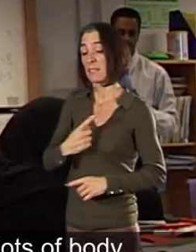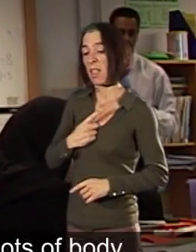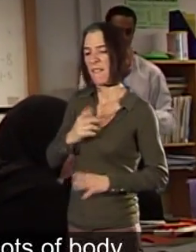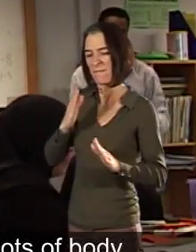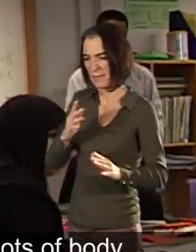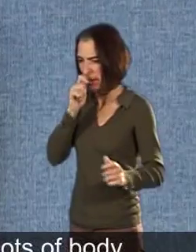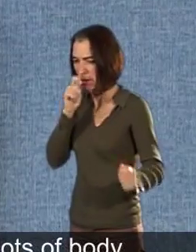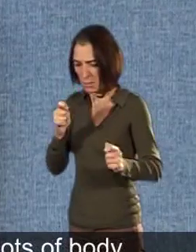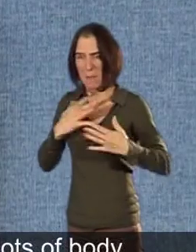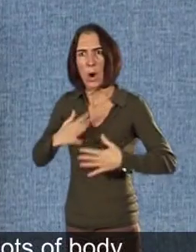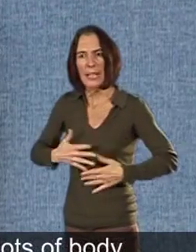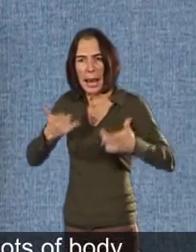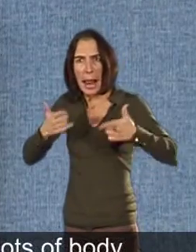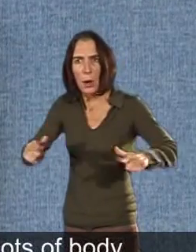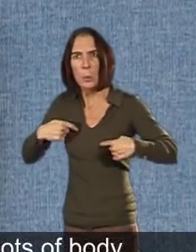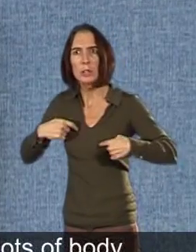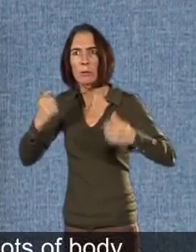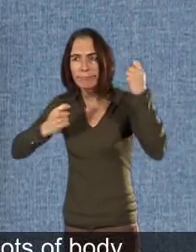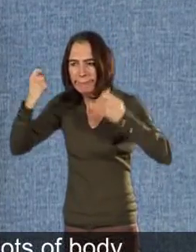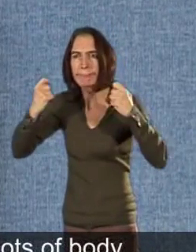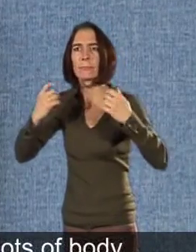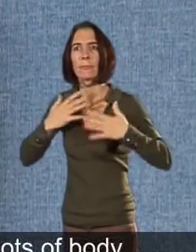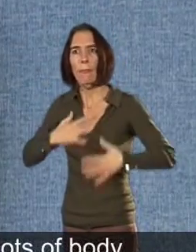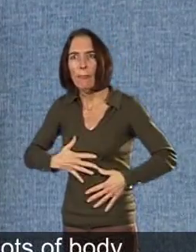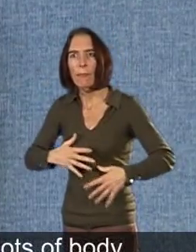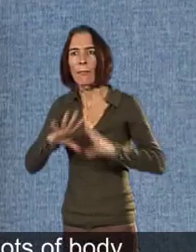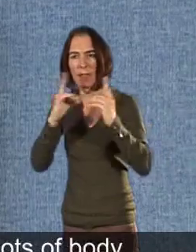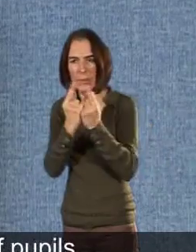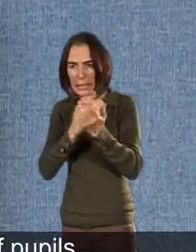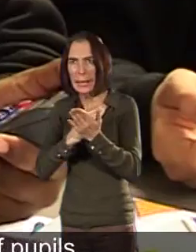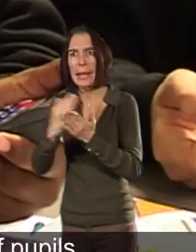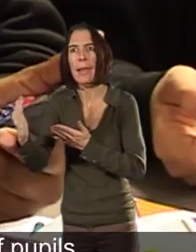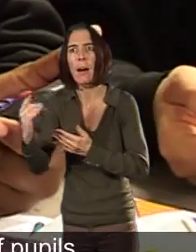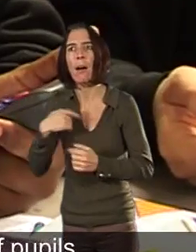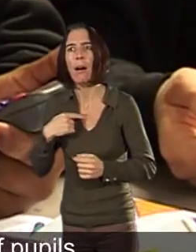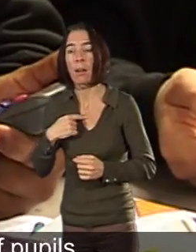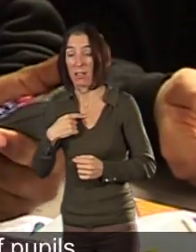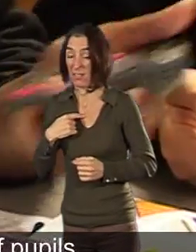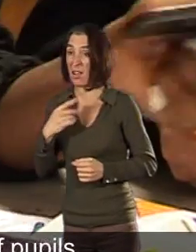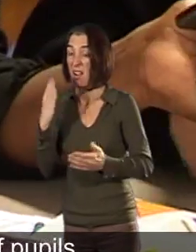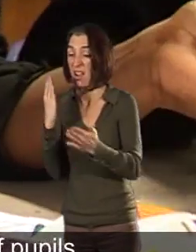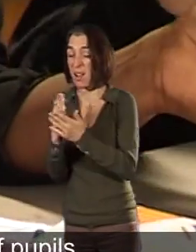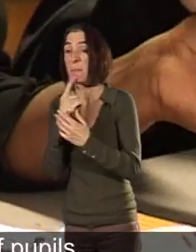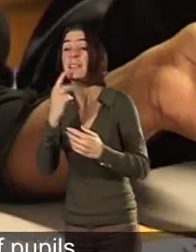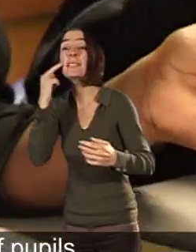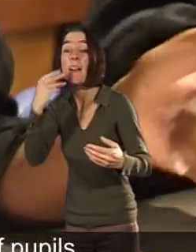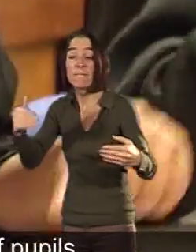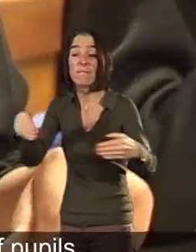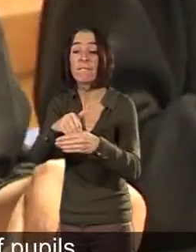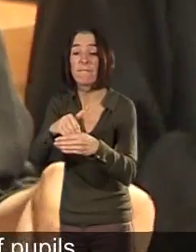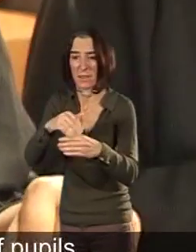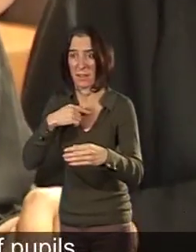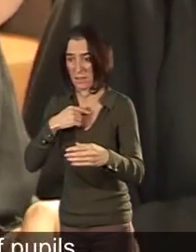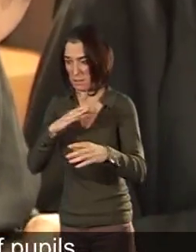I'm using lots of body language, making sure that everything is clear. And I actually think that having deaf pupils in the lesson probably